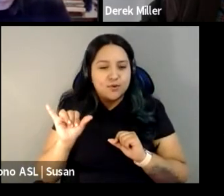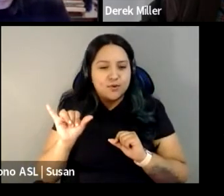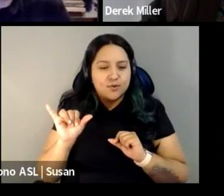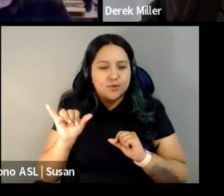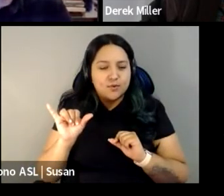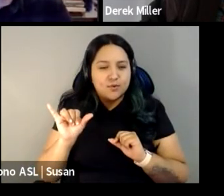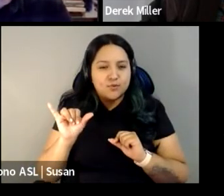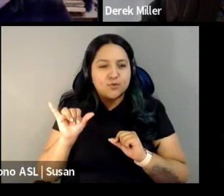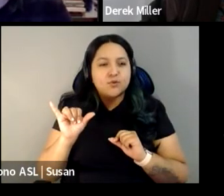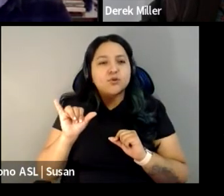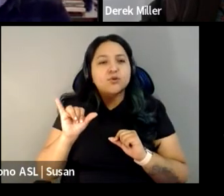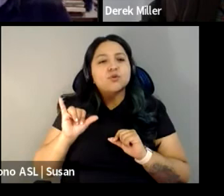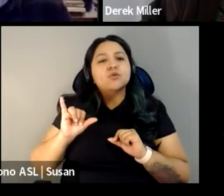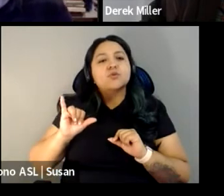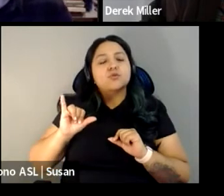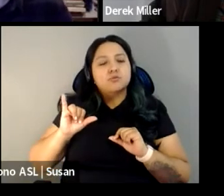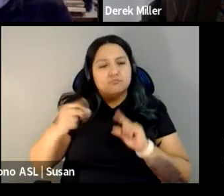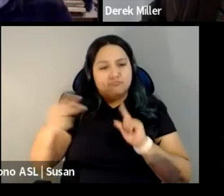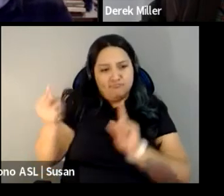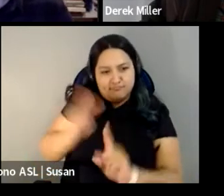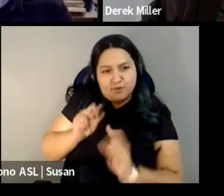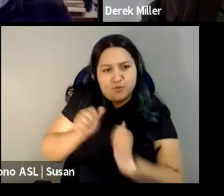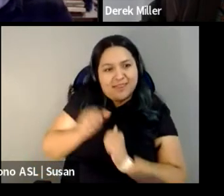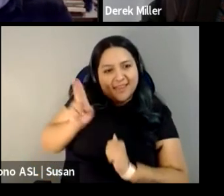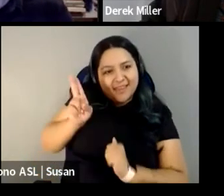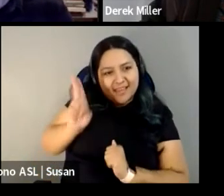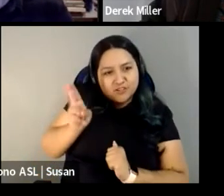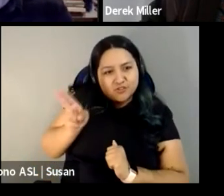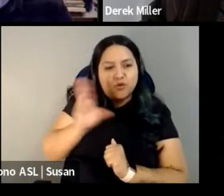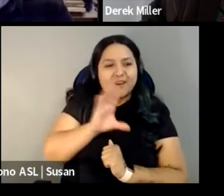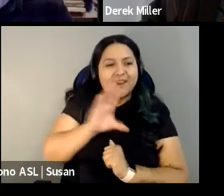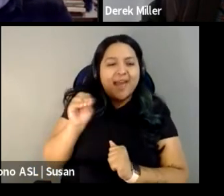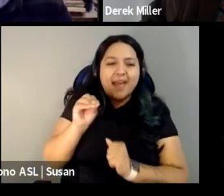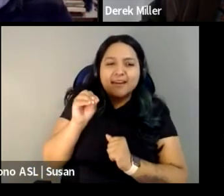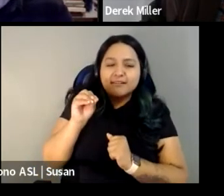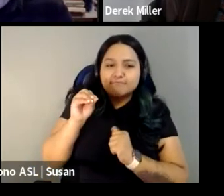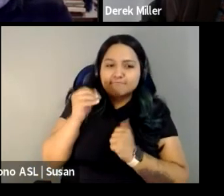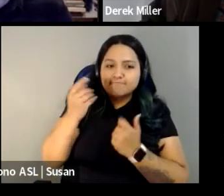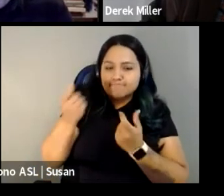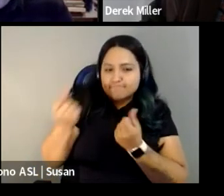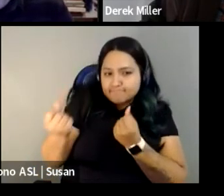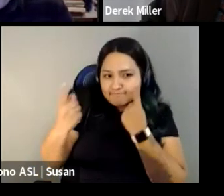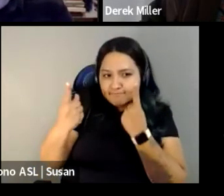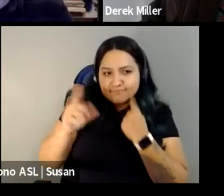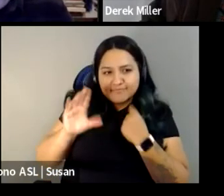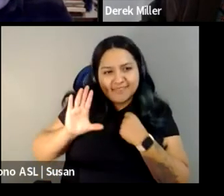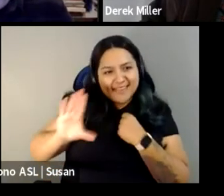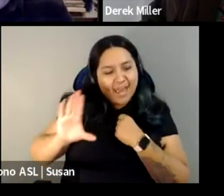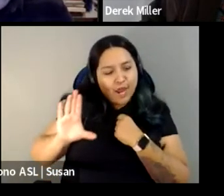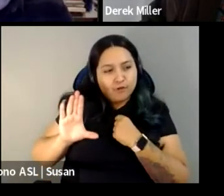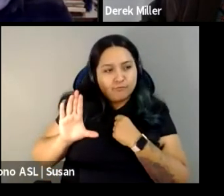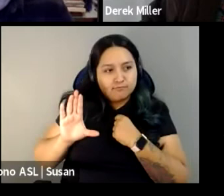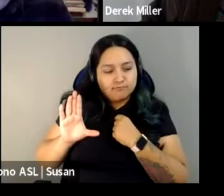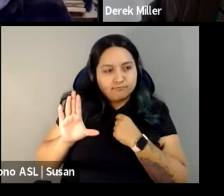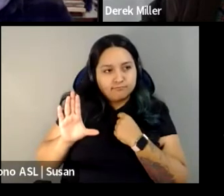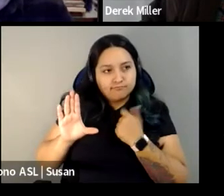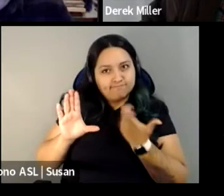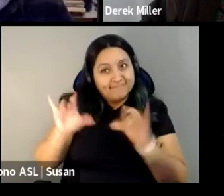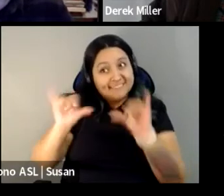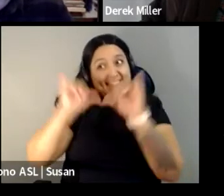historicize them with some empathy and with some understanding of the system in which they are a